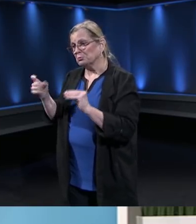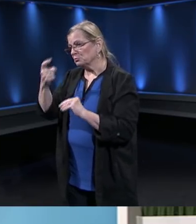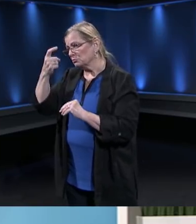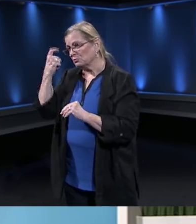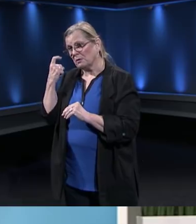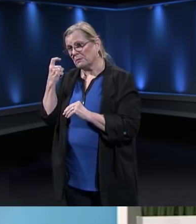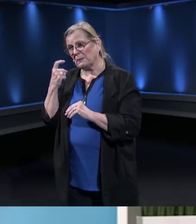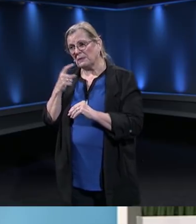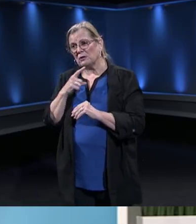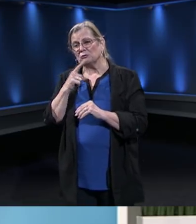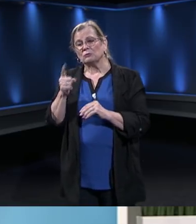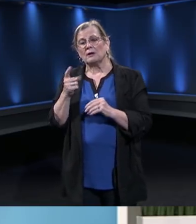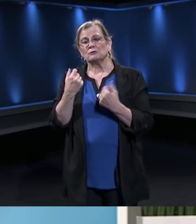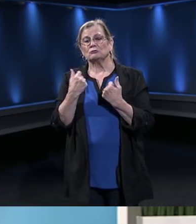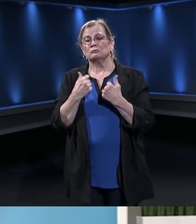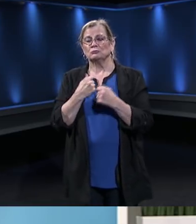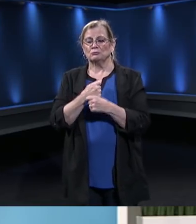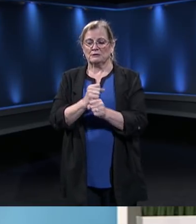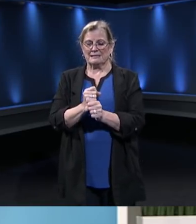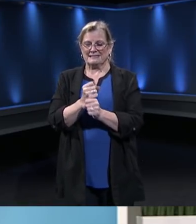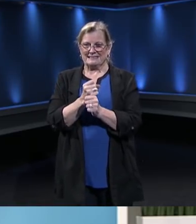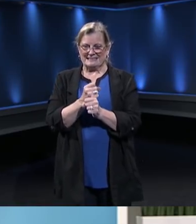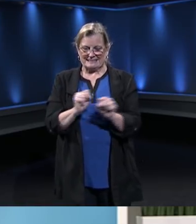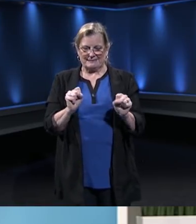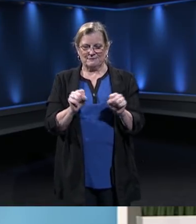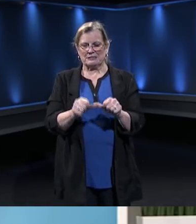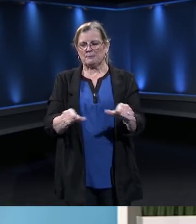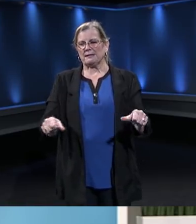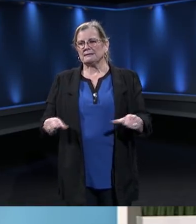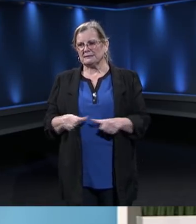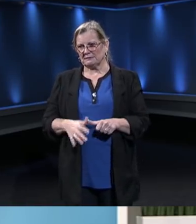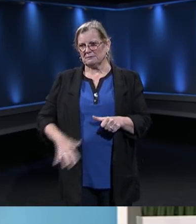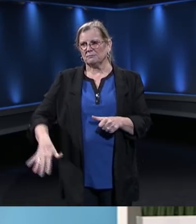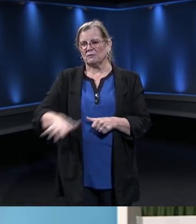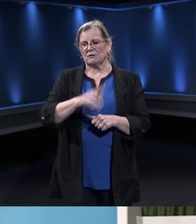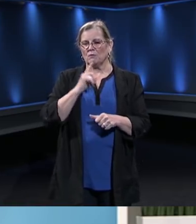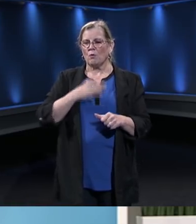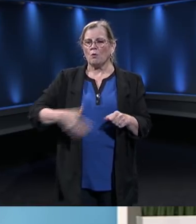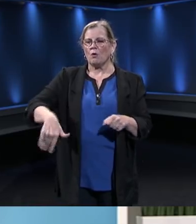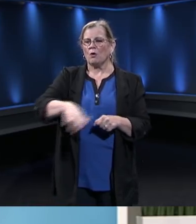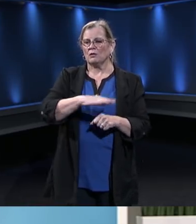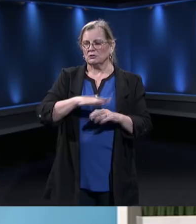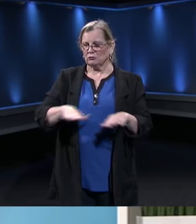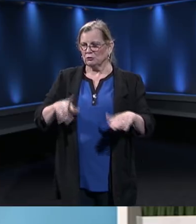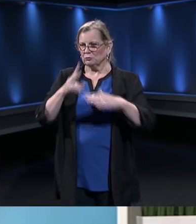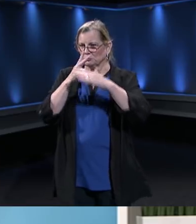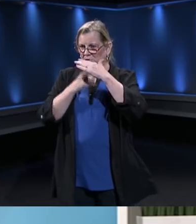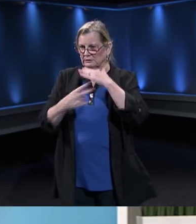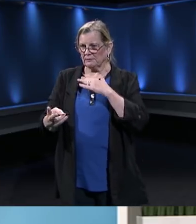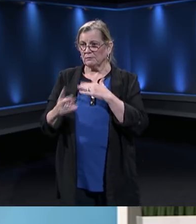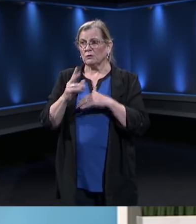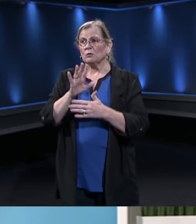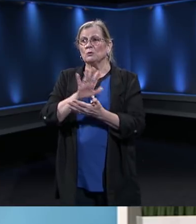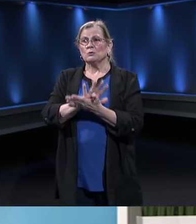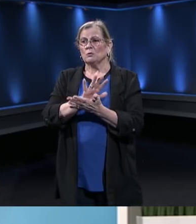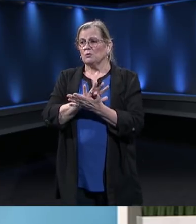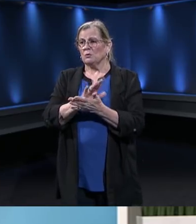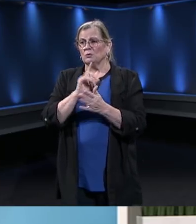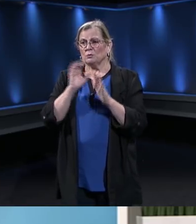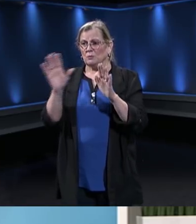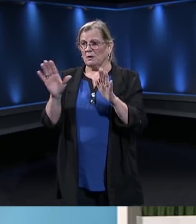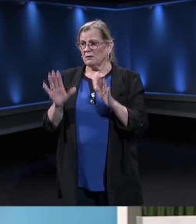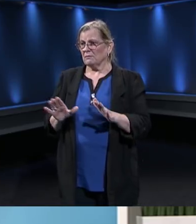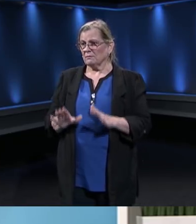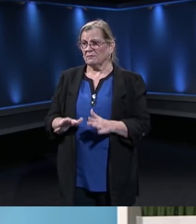and predictable environments. That's one of the things that schools are really wonderful about doing. We're doing that now in the distance